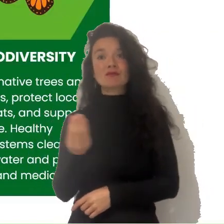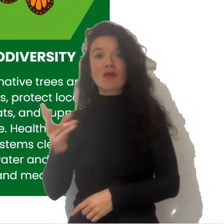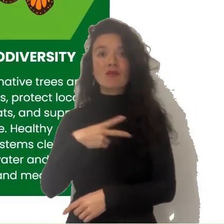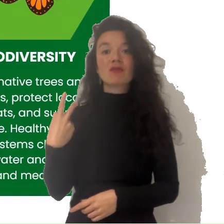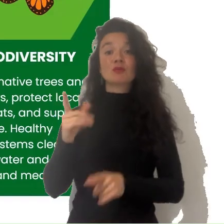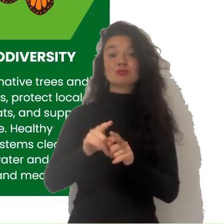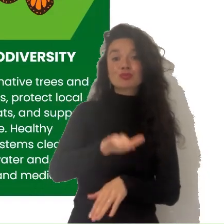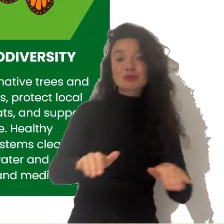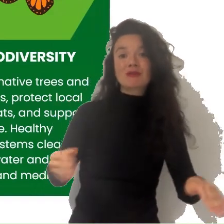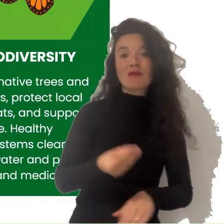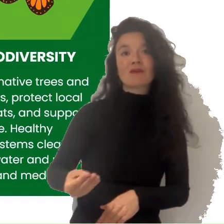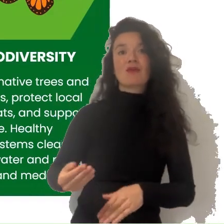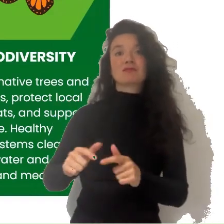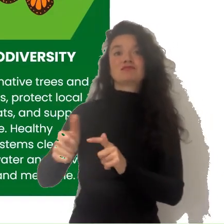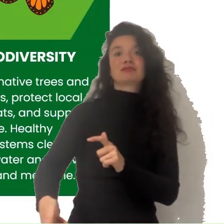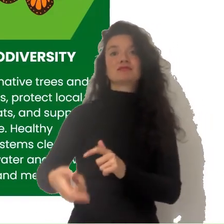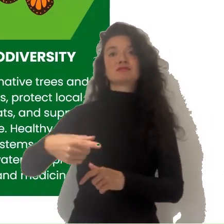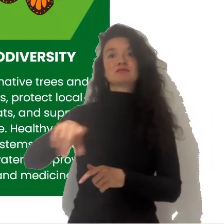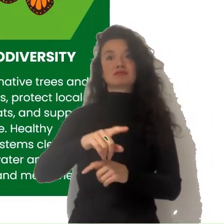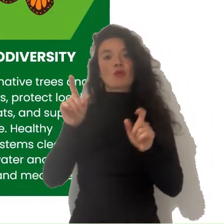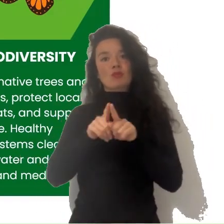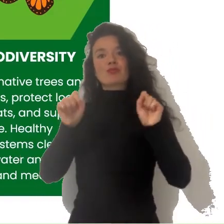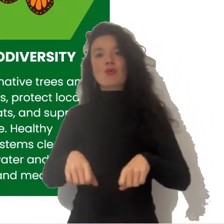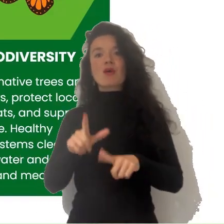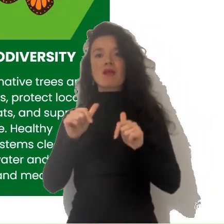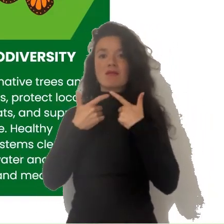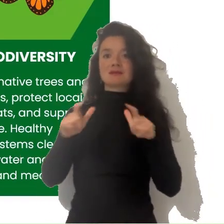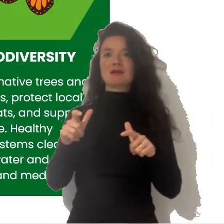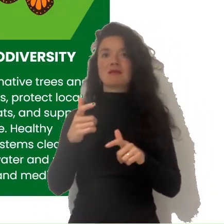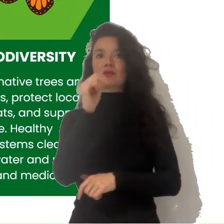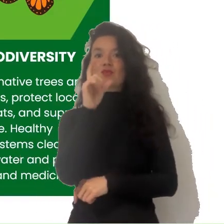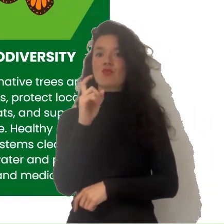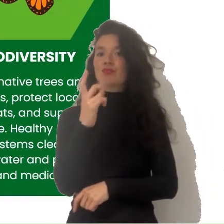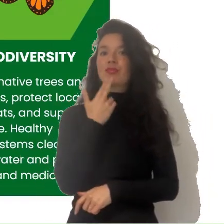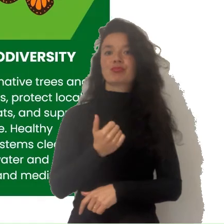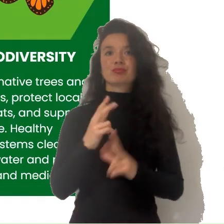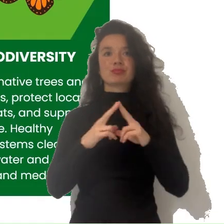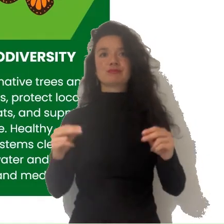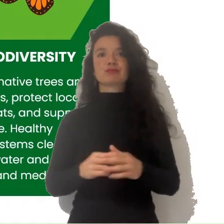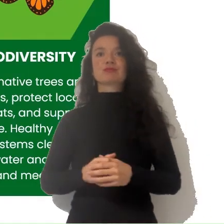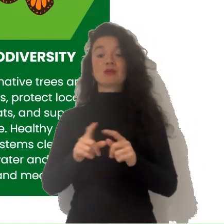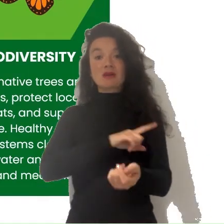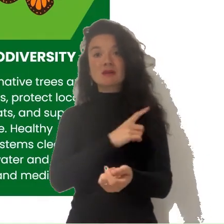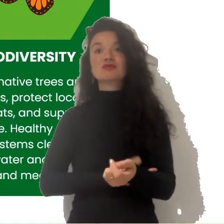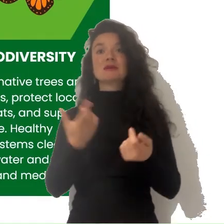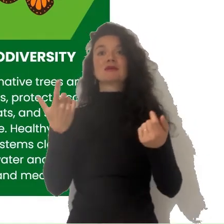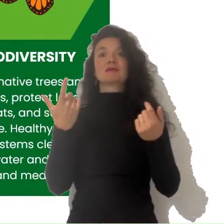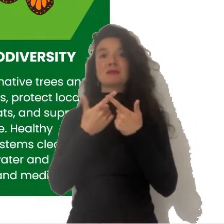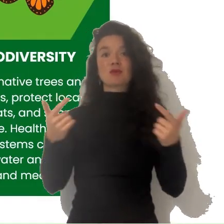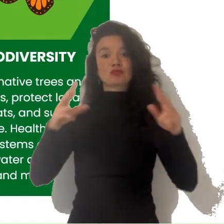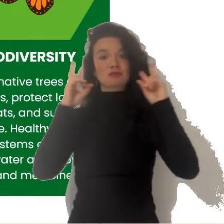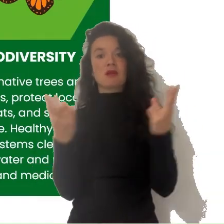without wasting it. So future generations, like our children and grandchildren, also have clean